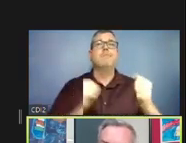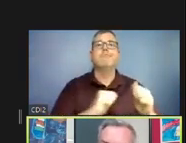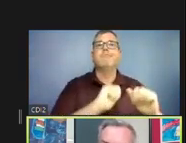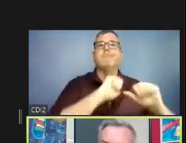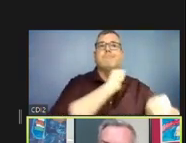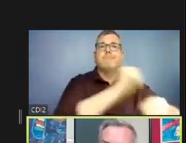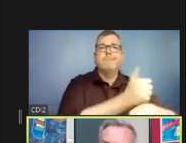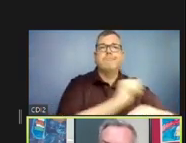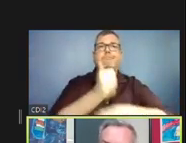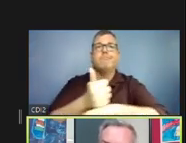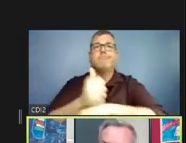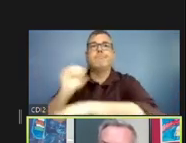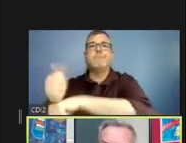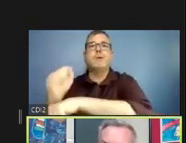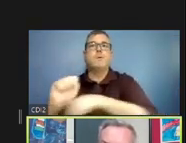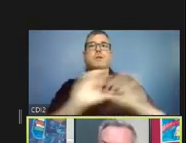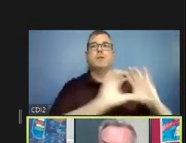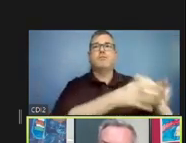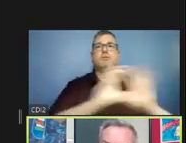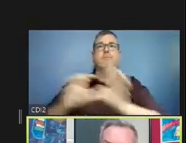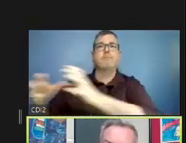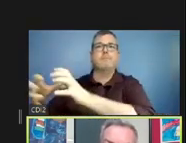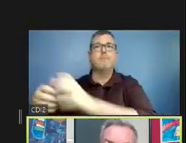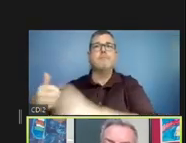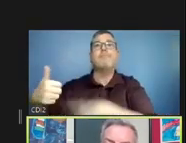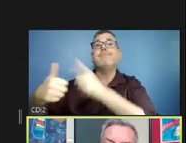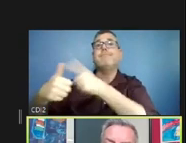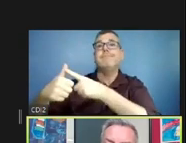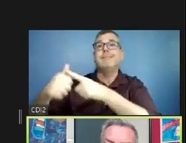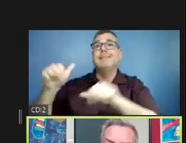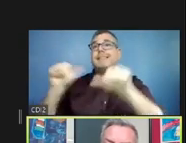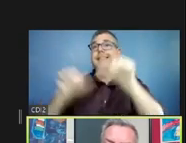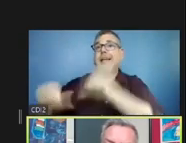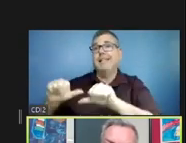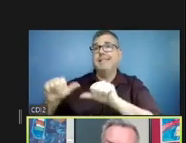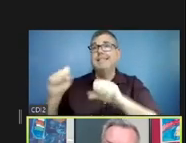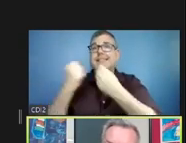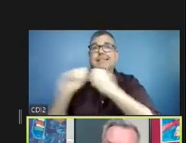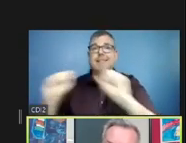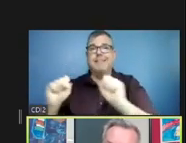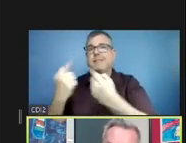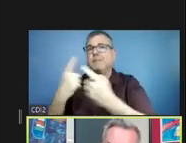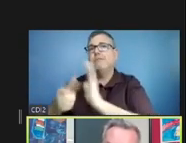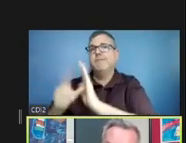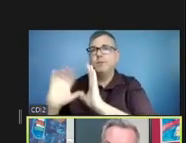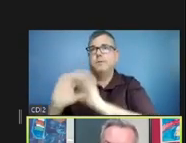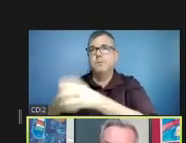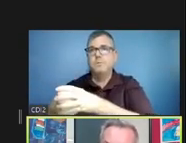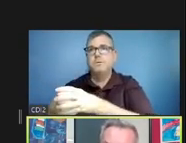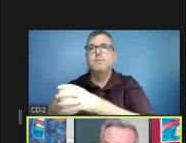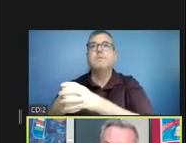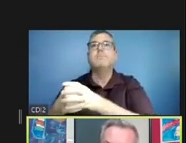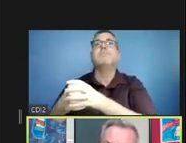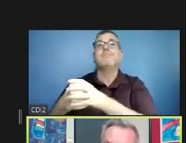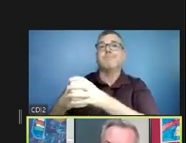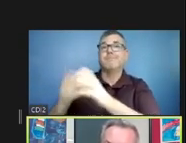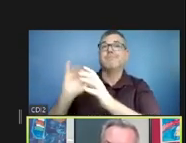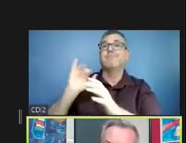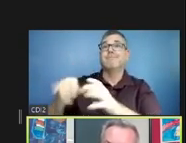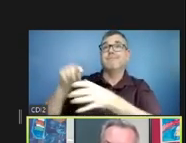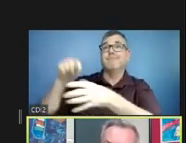group, and that is a team of California's independent scientists to look at the